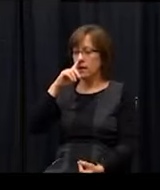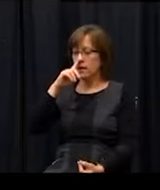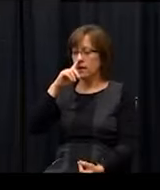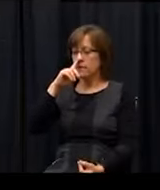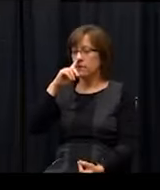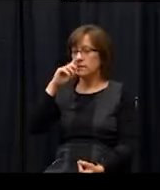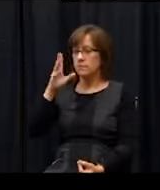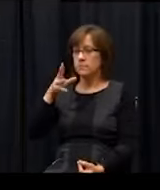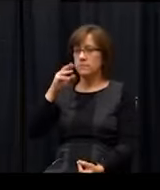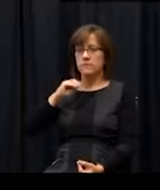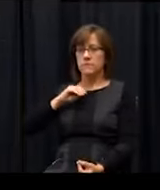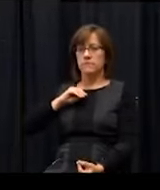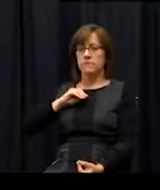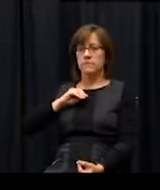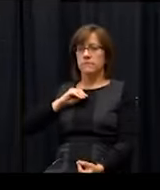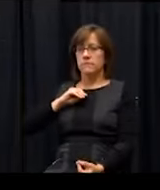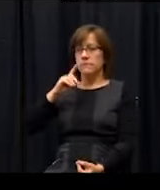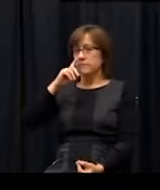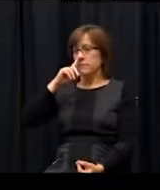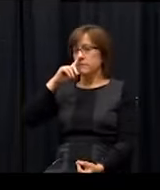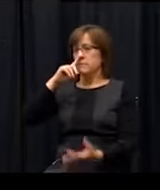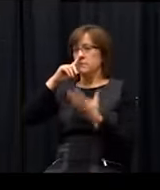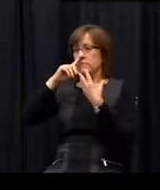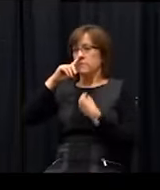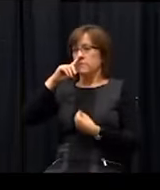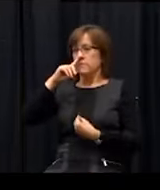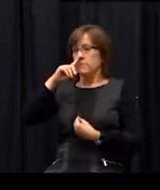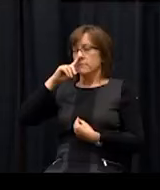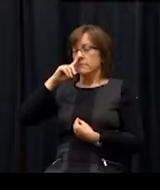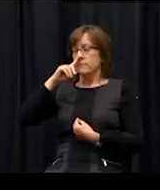You're inhaling, covering your right nostril.